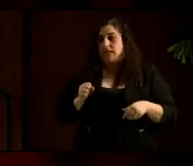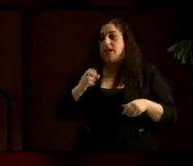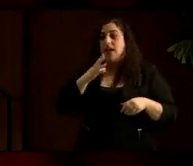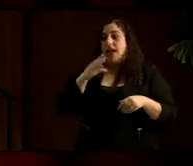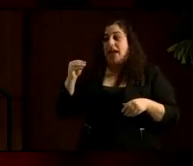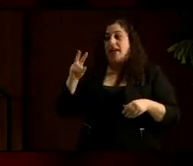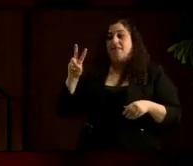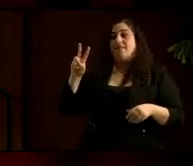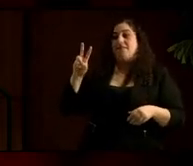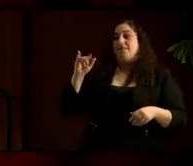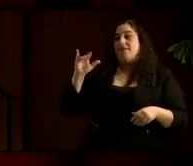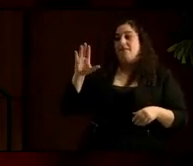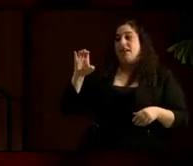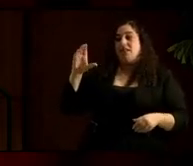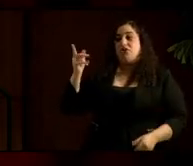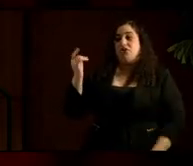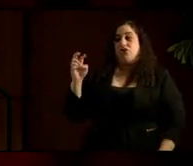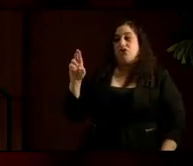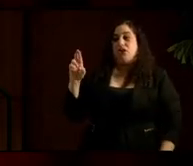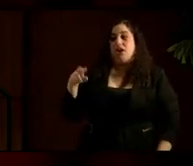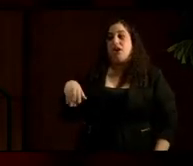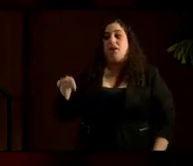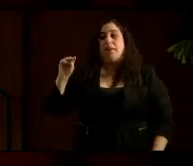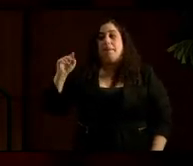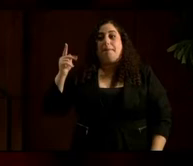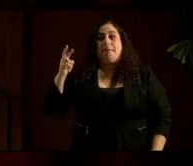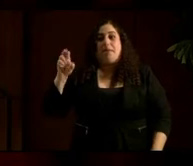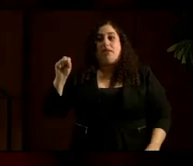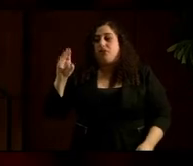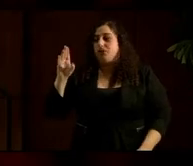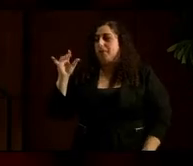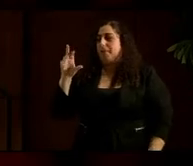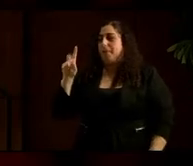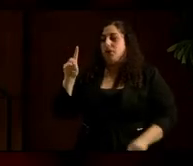Nola Butler Byrd, Secretary Jose Preciado,